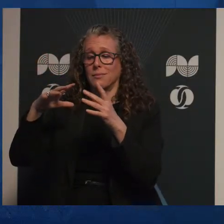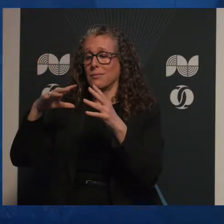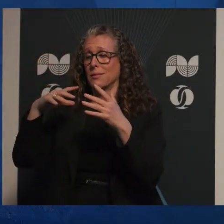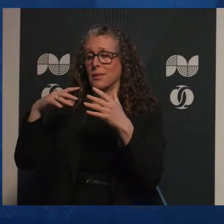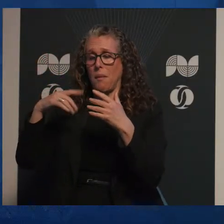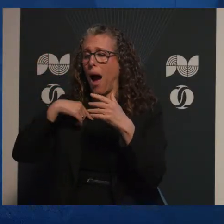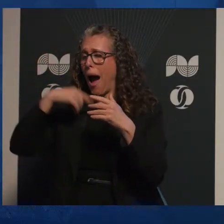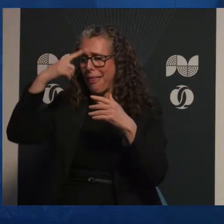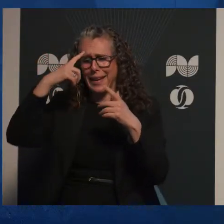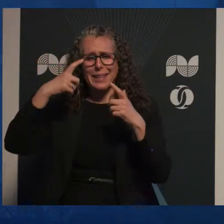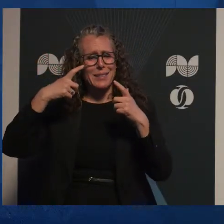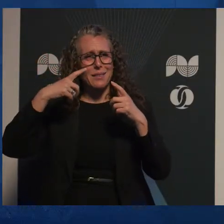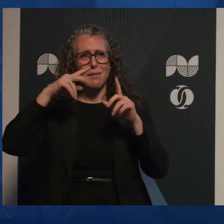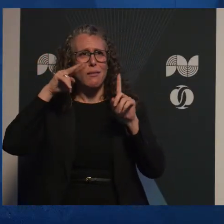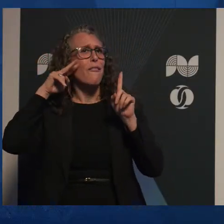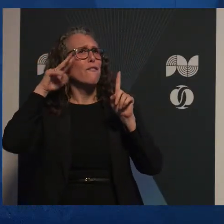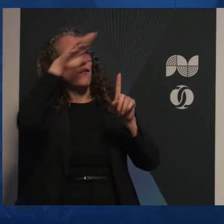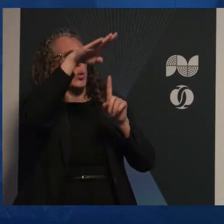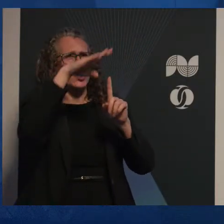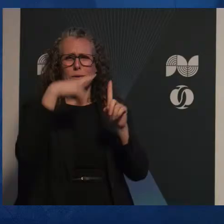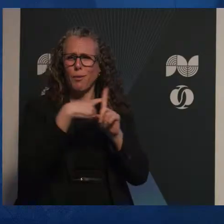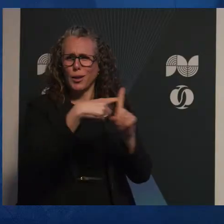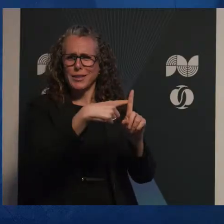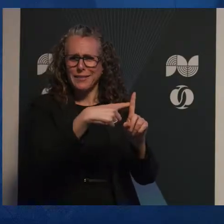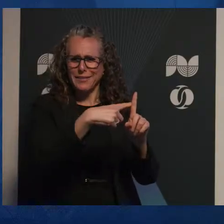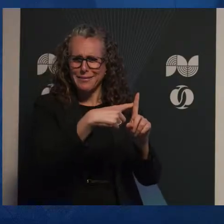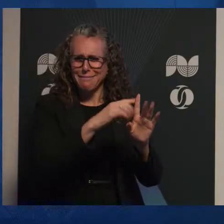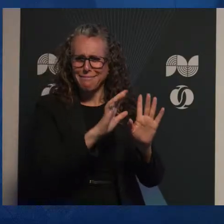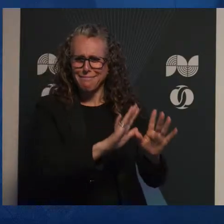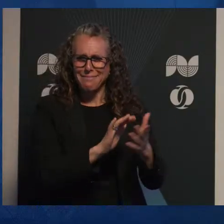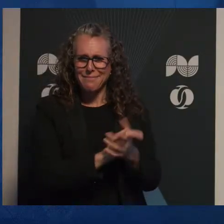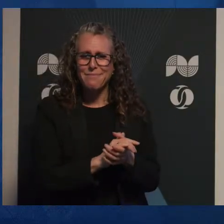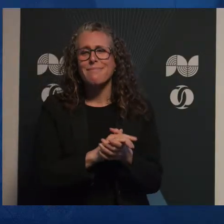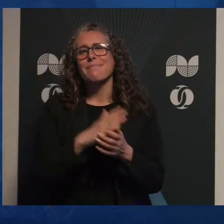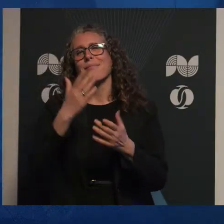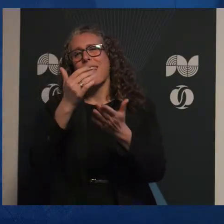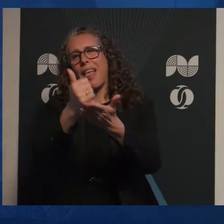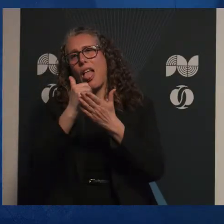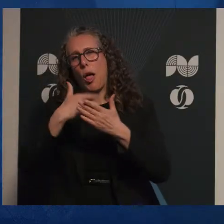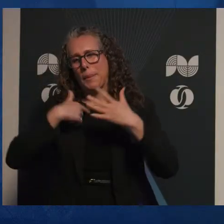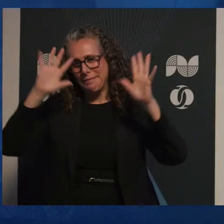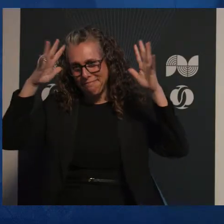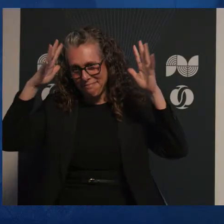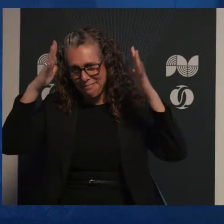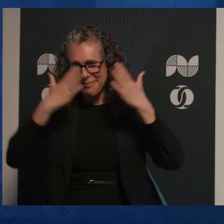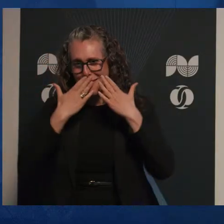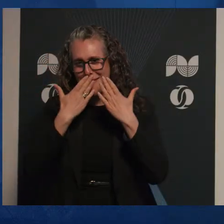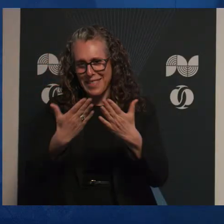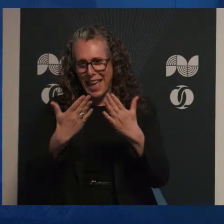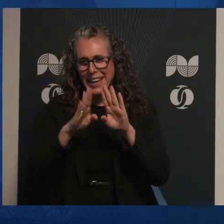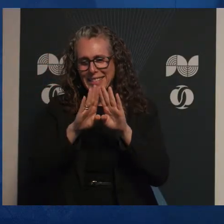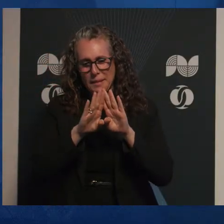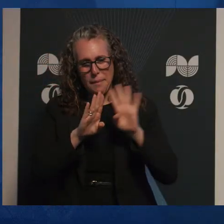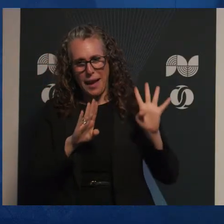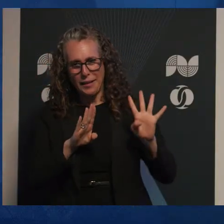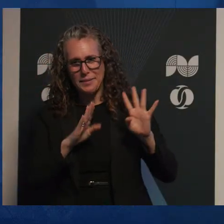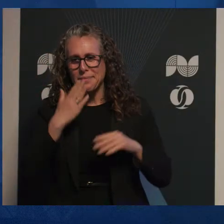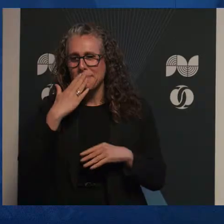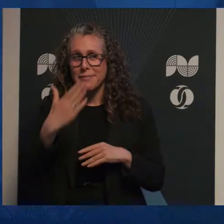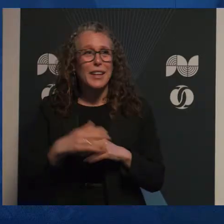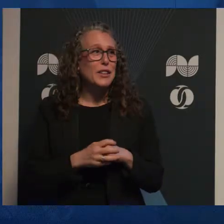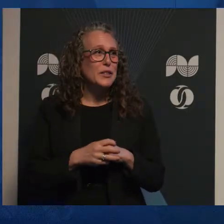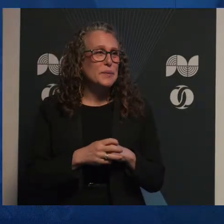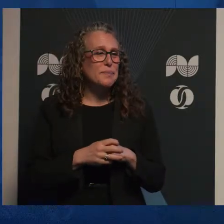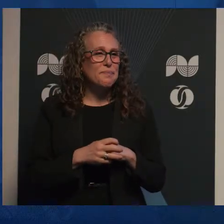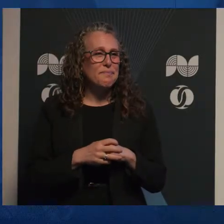in it yet. So I think we end on that. Please join me in thanking the panelists. Thank you very much for a great discussion. And enjoy the rest of your meeting.